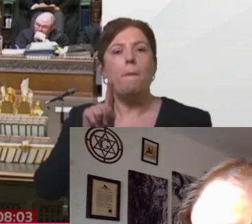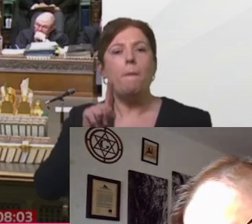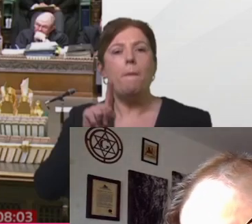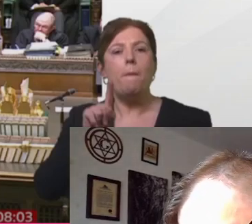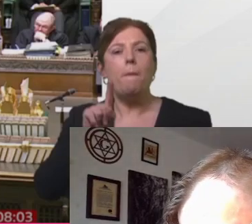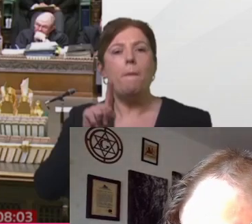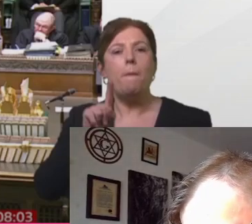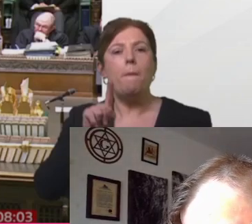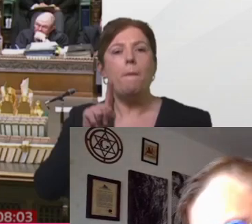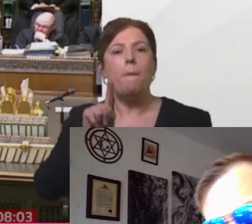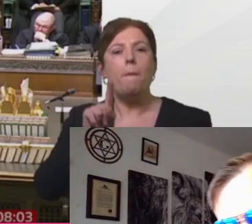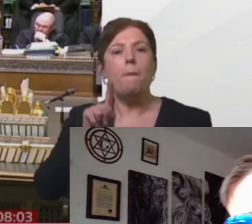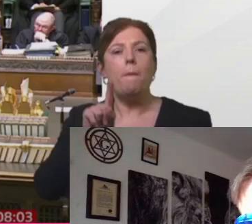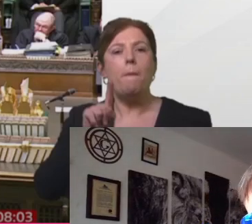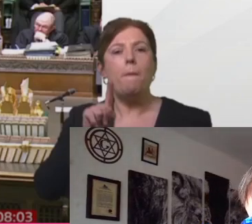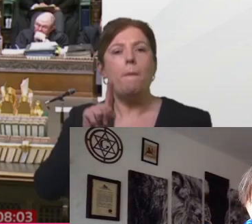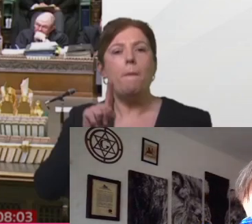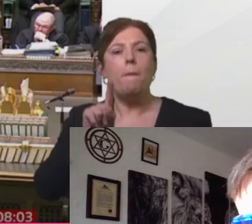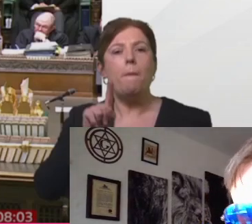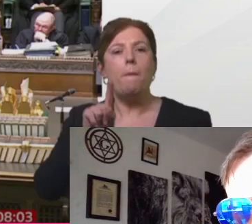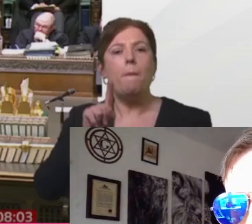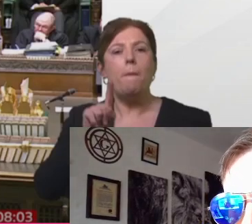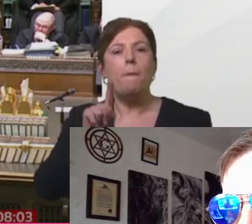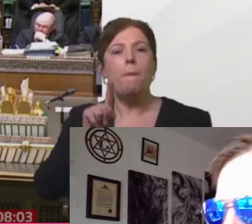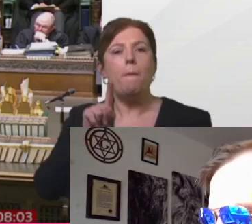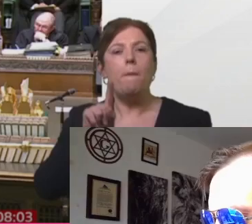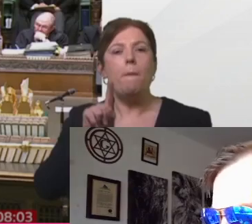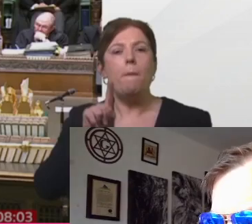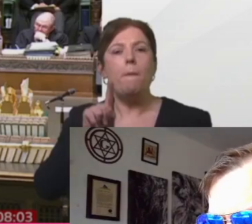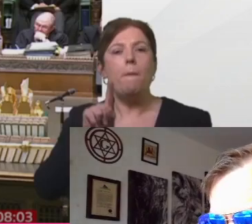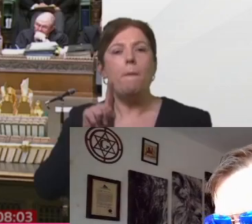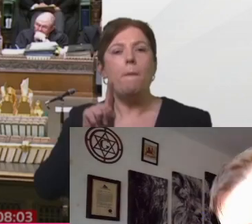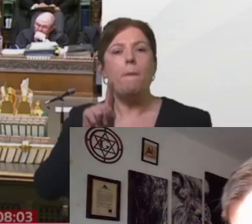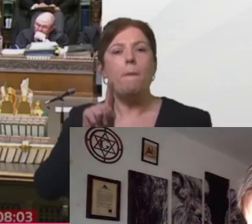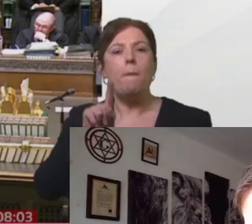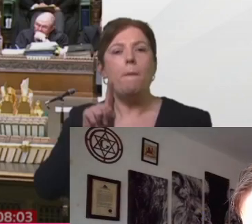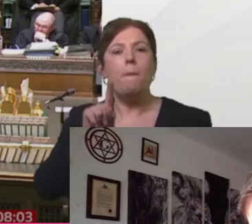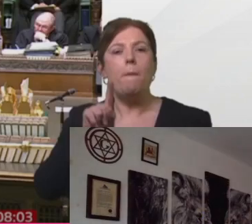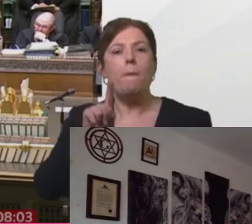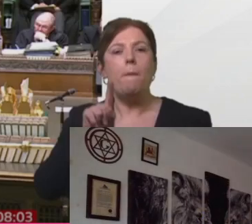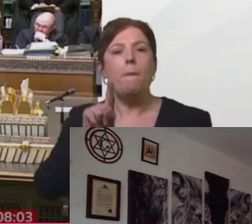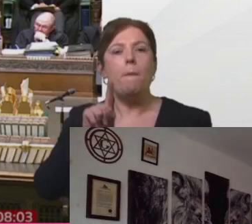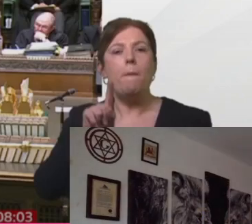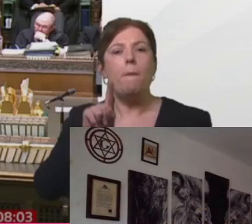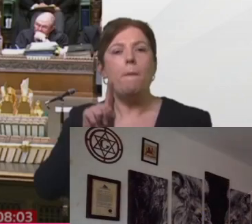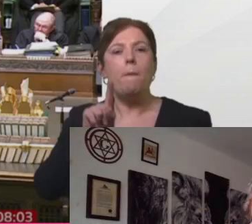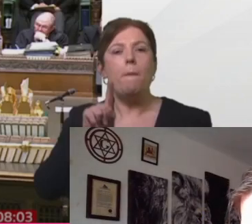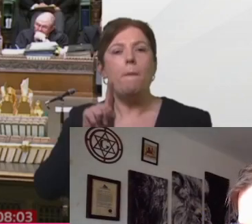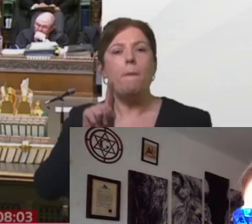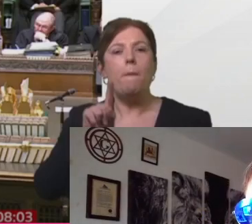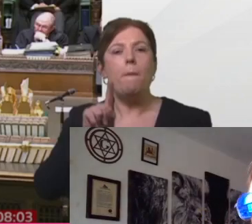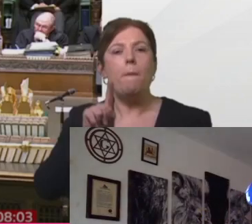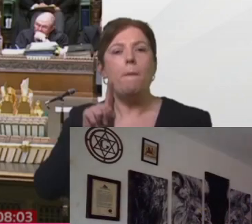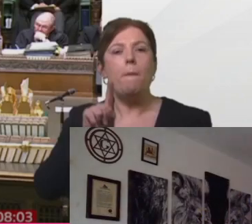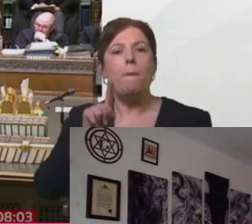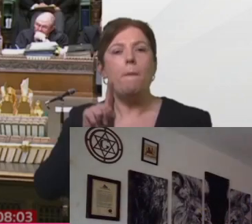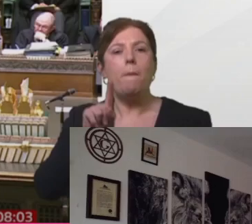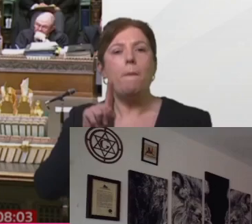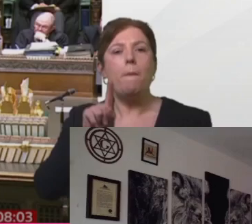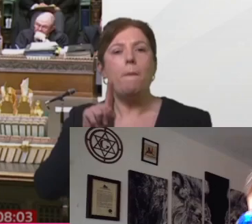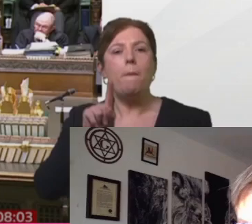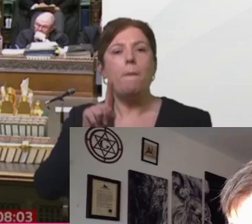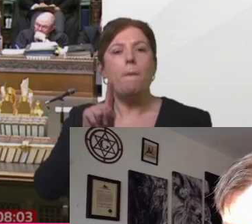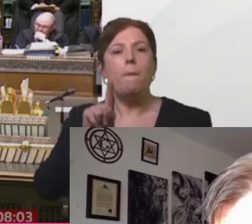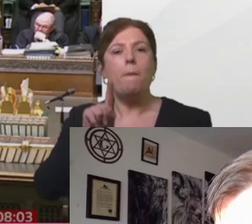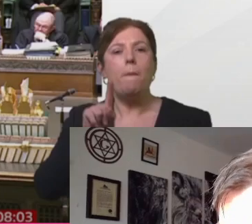no rules are written down. So people that go against them, you can't point to them and go, you broke the rules. So, flippity